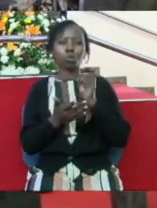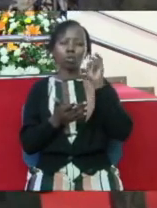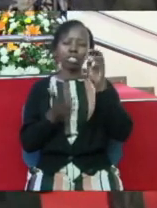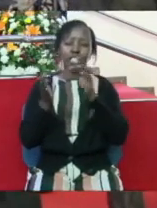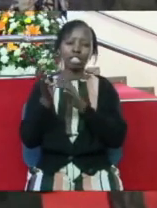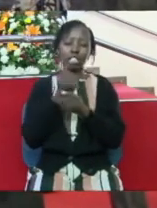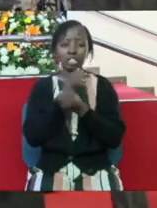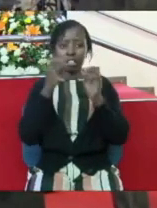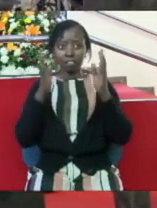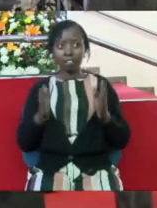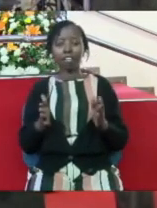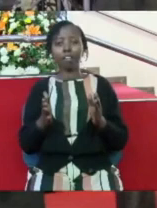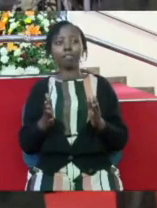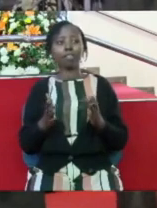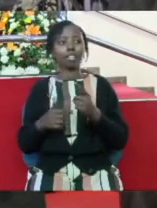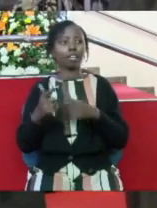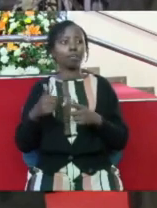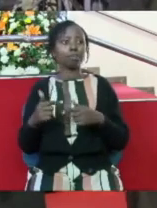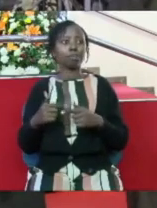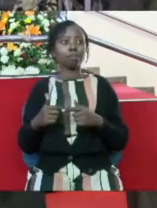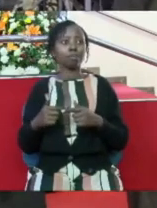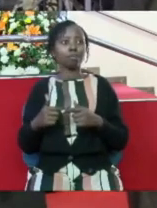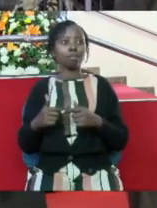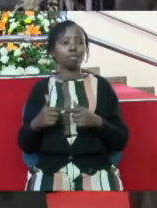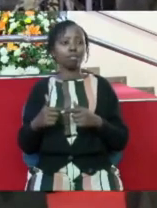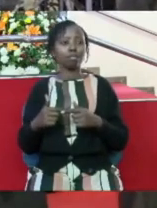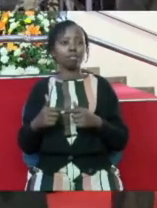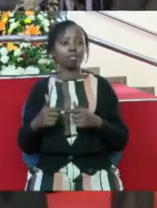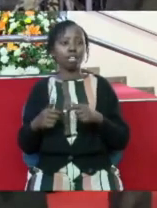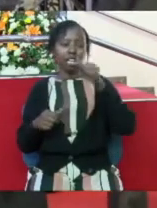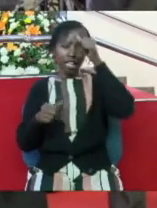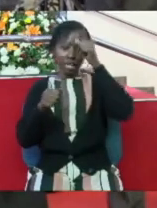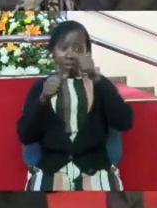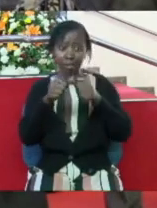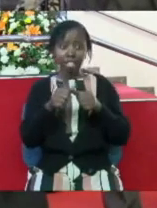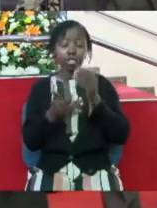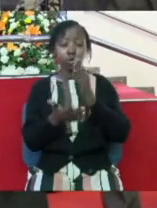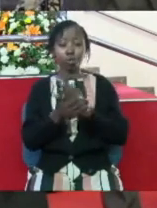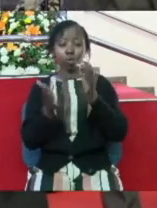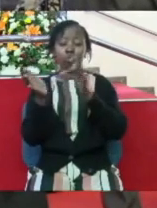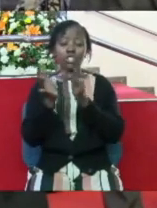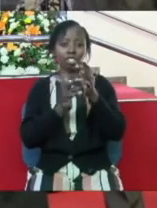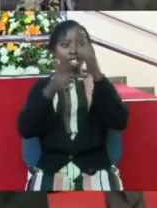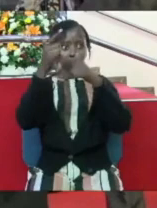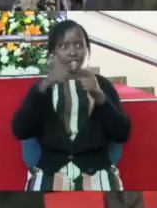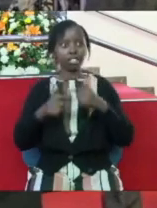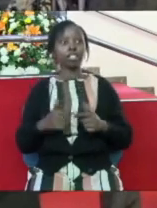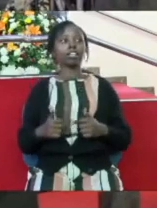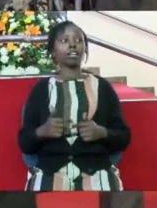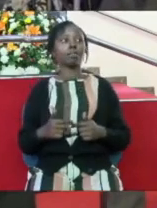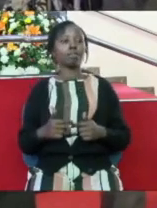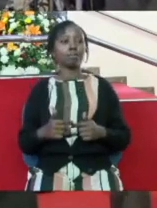Ya kwamba wasiende chini kwa sababu mkozo wao ameenda. They were reminded that he will someday come back. Walikuwa nakumbushwa kwamba atarejea tena.